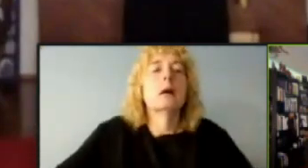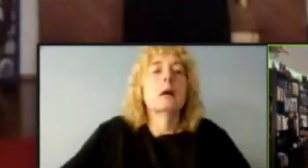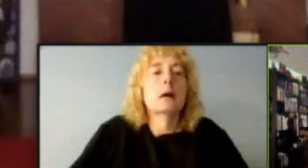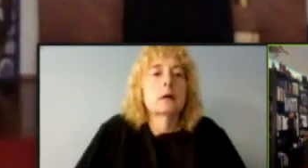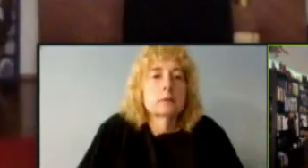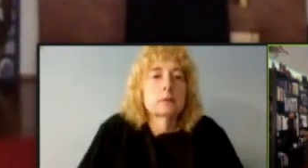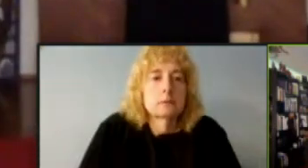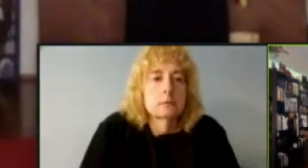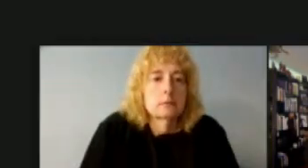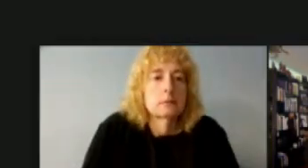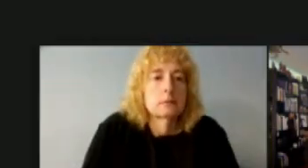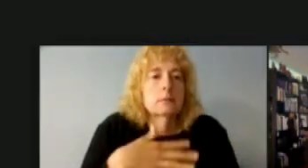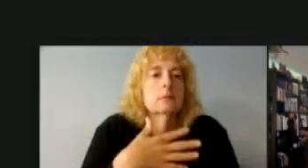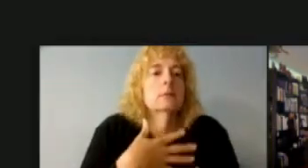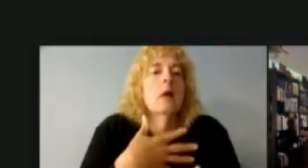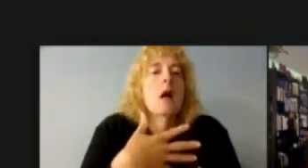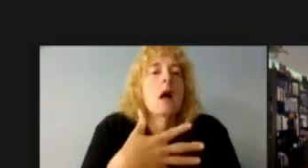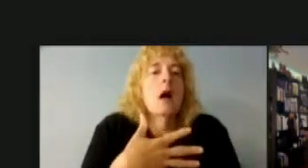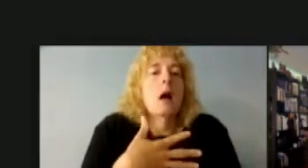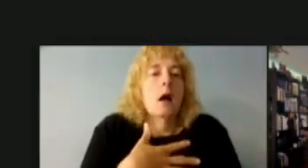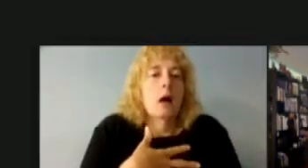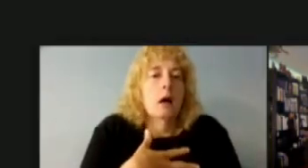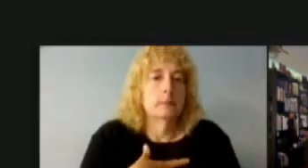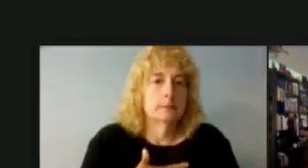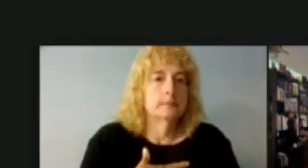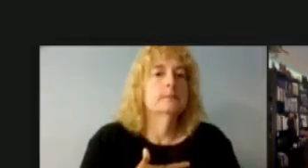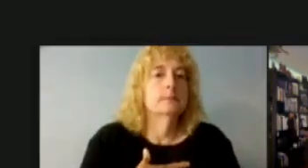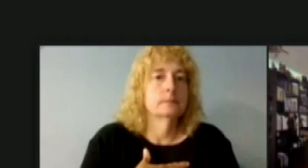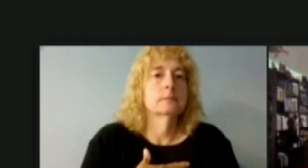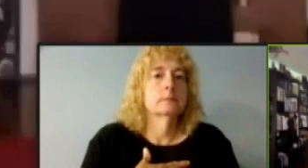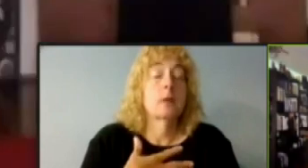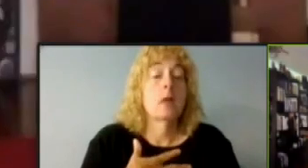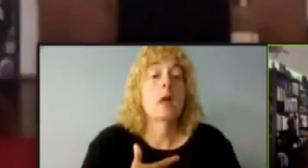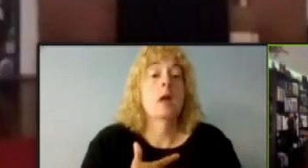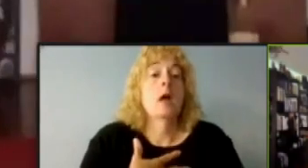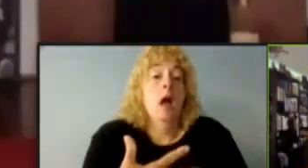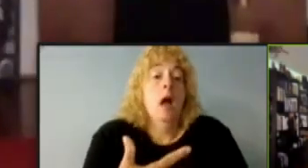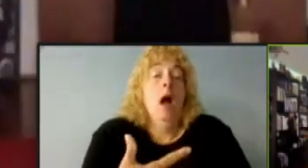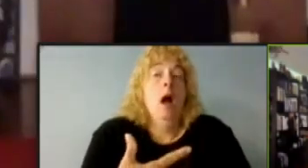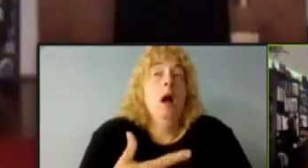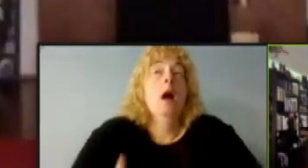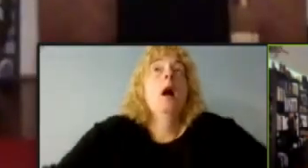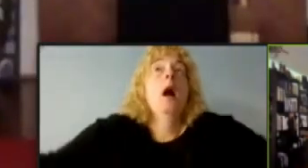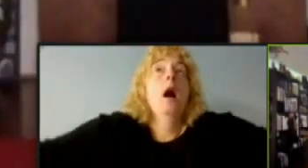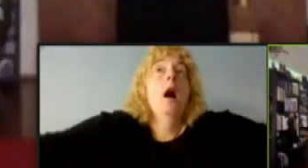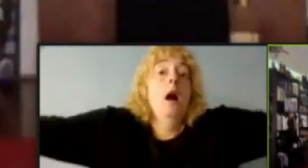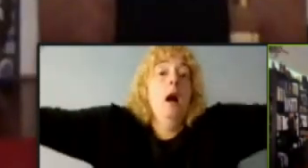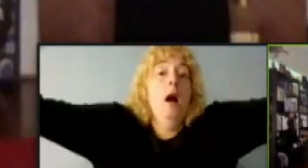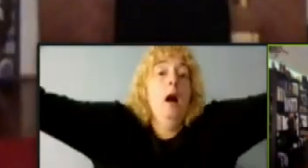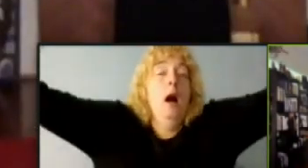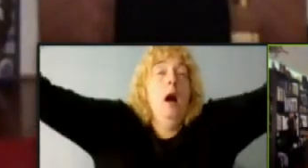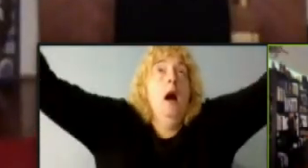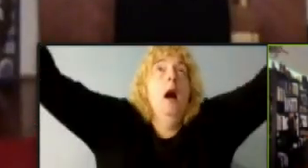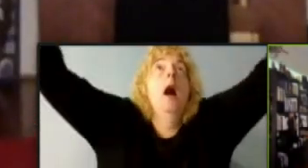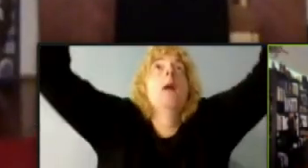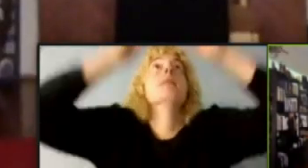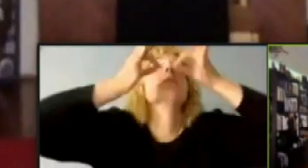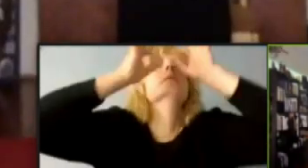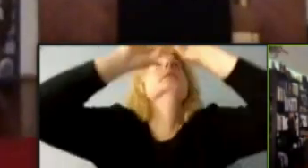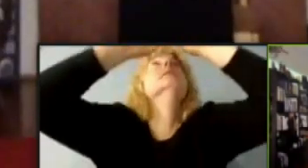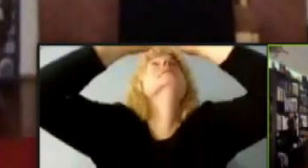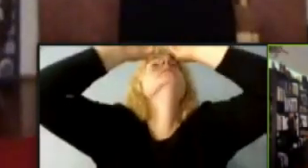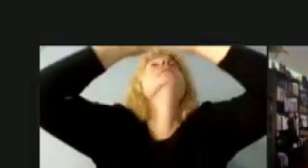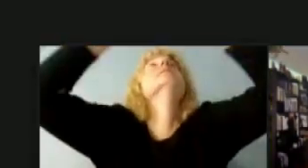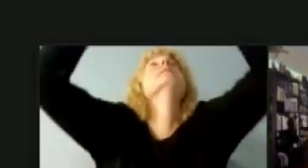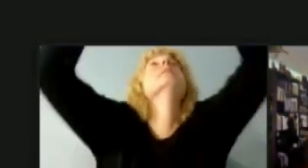how tall our mountain is. Inhale, bring your arms wide into the side and up. Look all the way up to the top of your mountain.